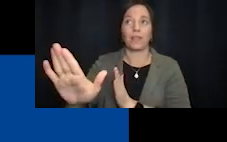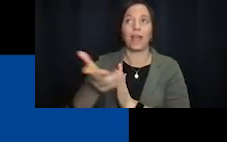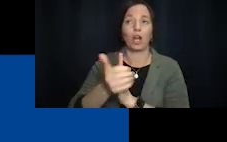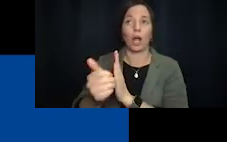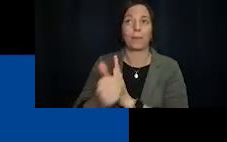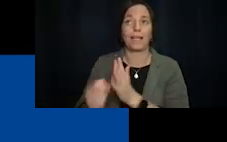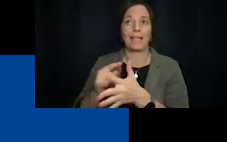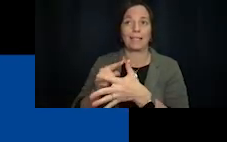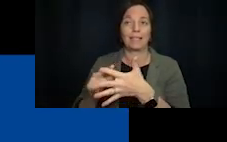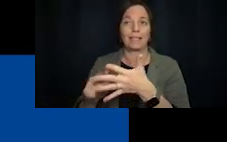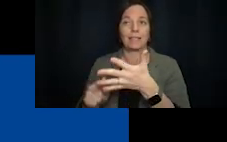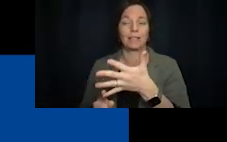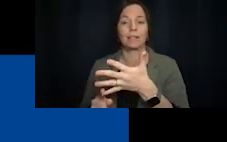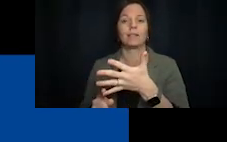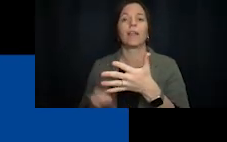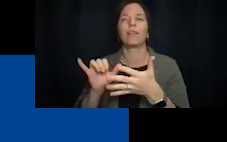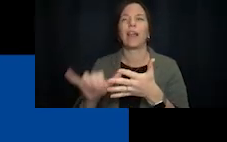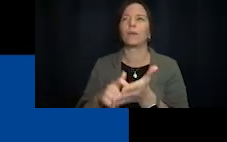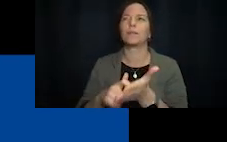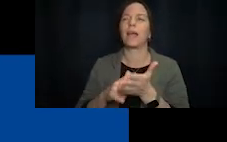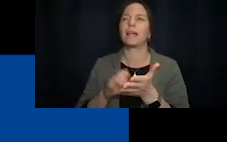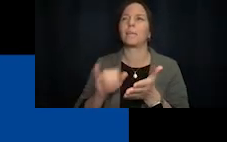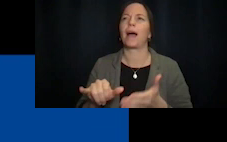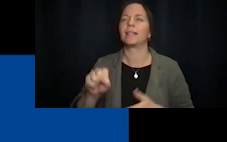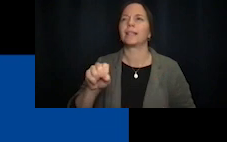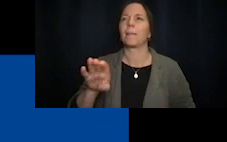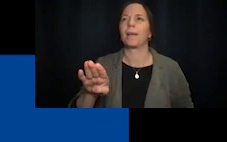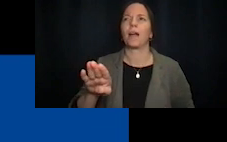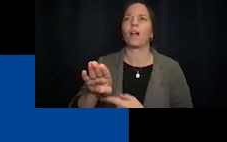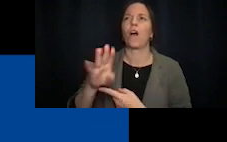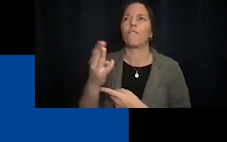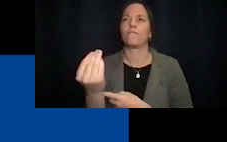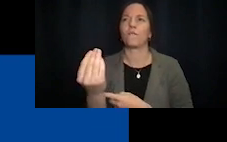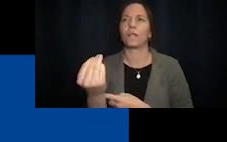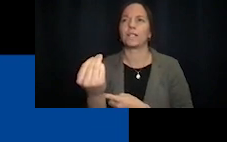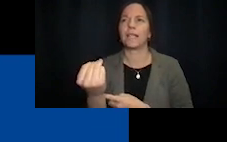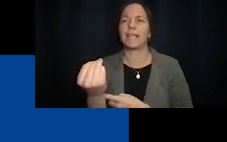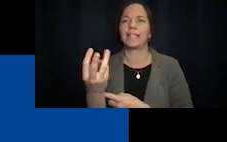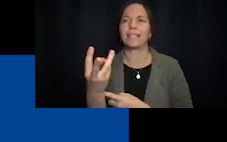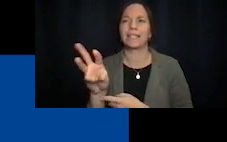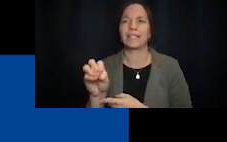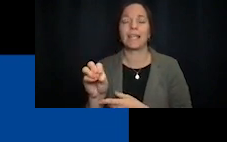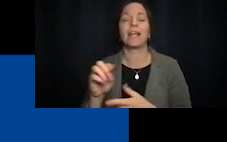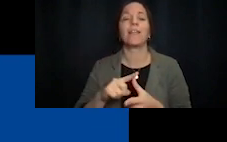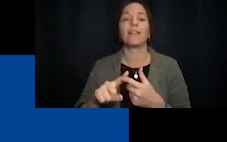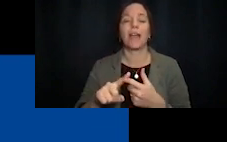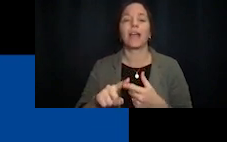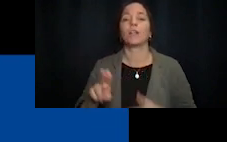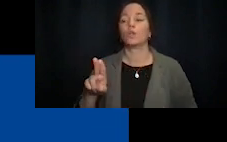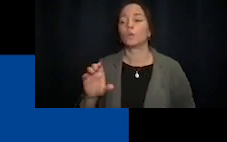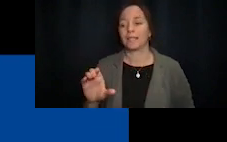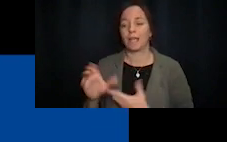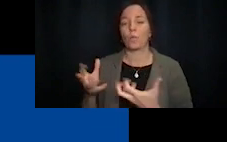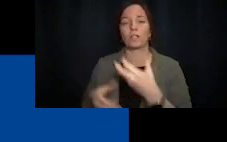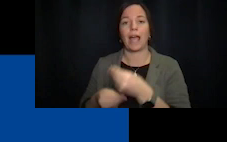by Senate Bill 1460, I think. And UC then, as they were considering adding it